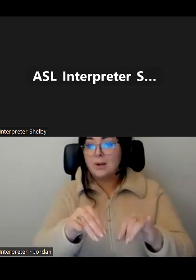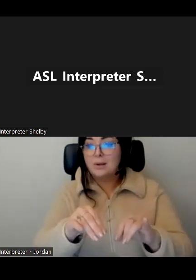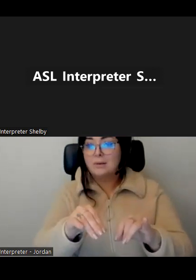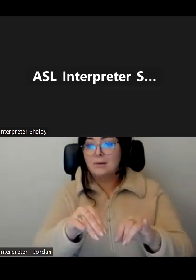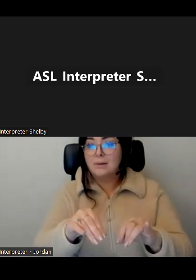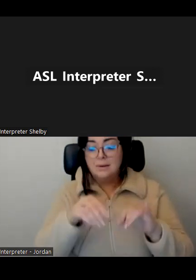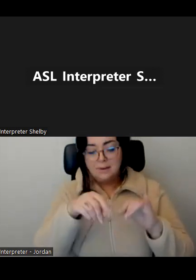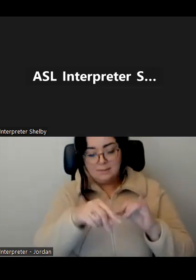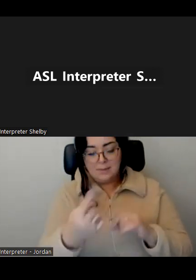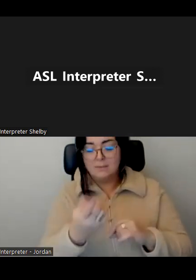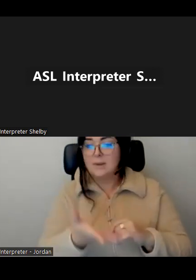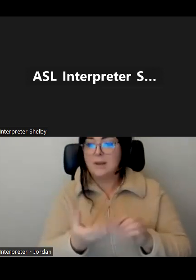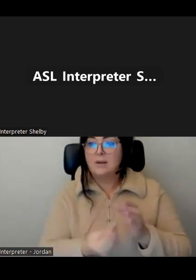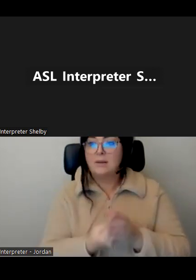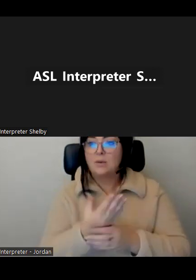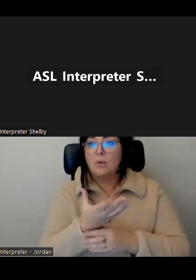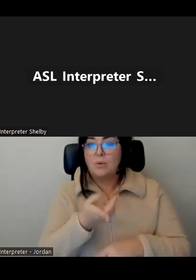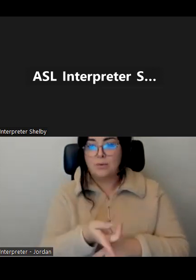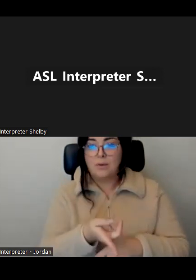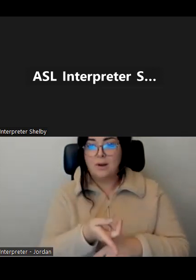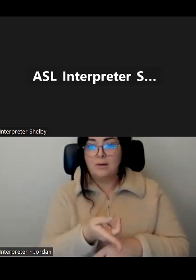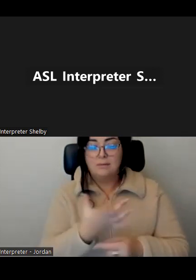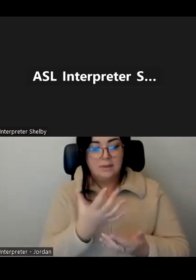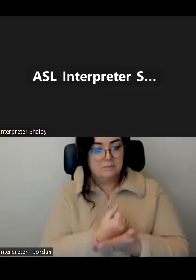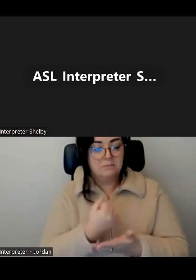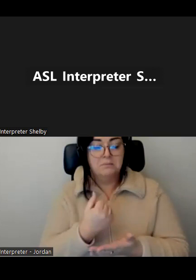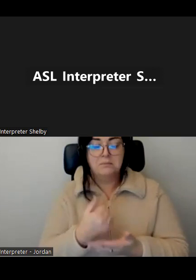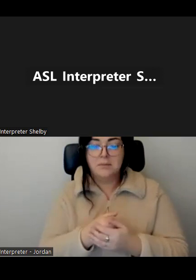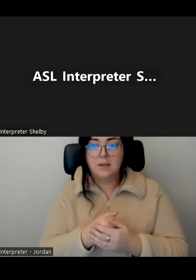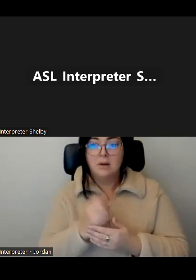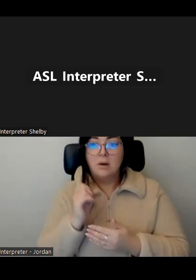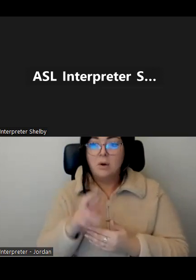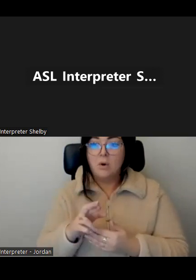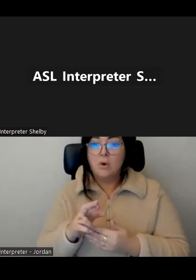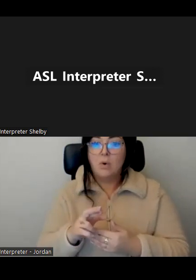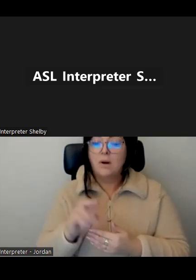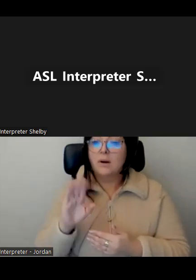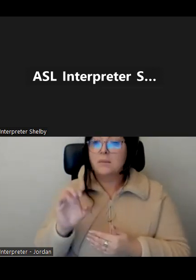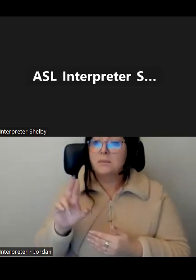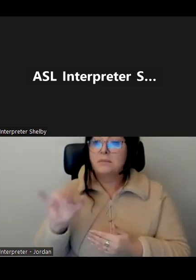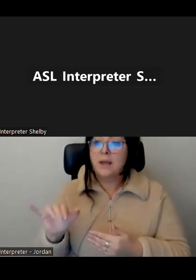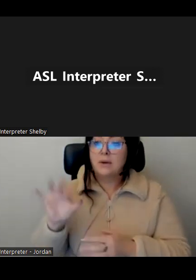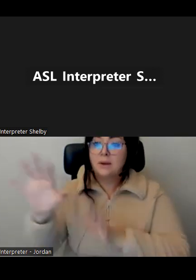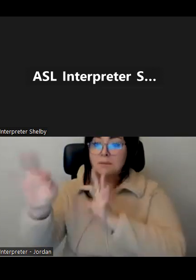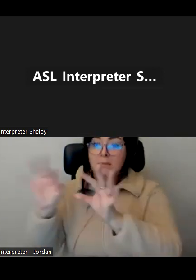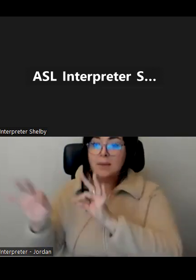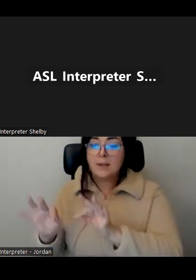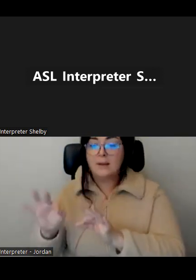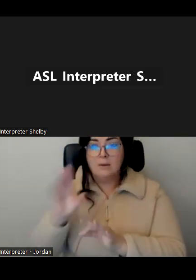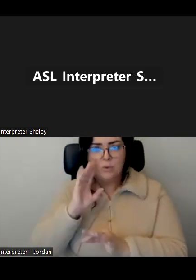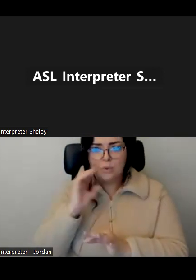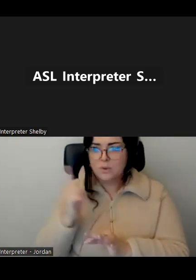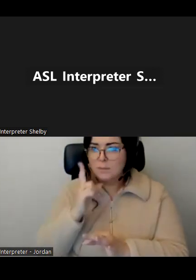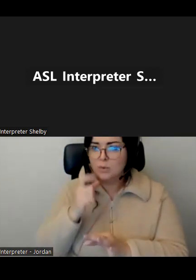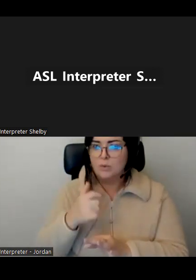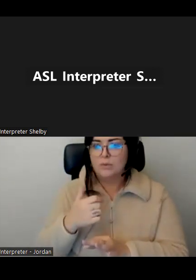things, avail of the things that are grown there. Or maybe you like to go out berry picking, right? Or know someone who does. I know